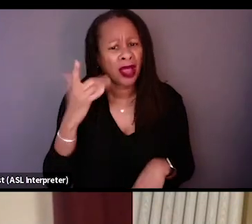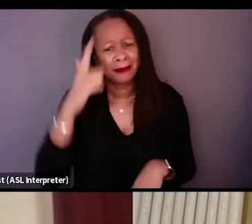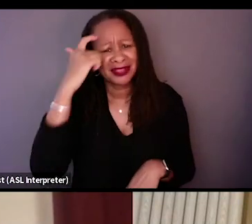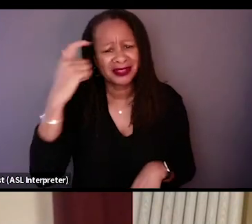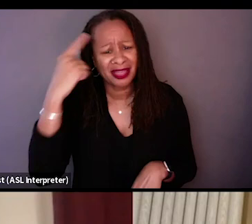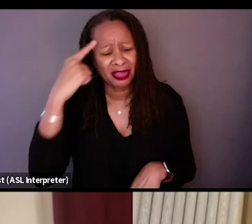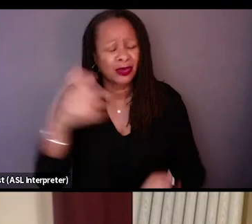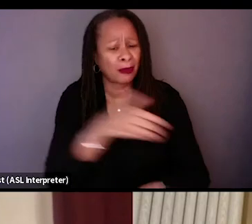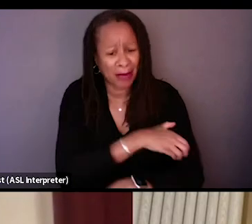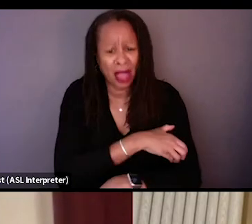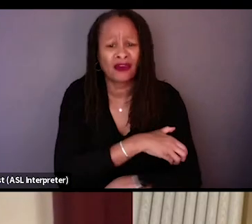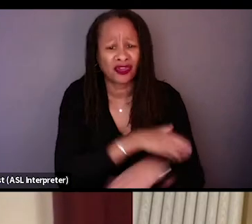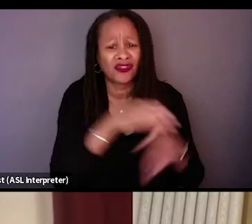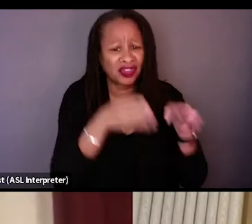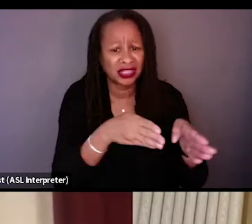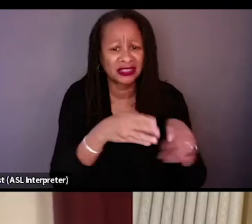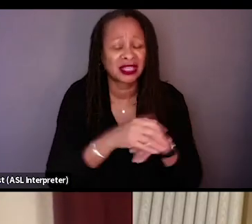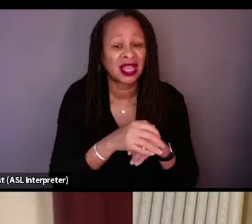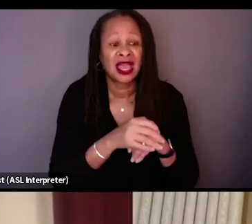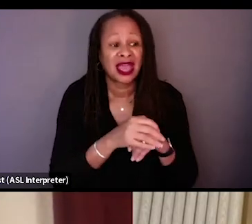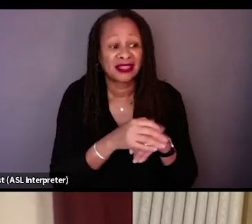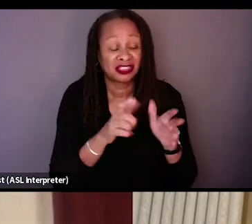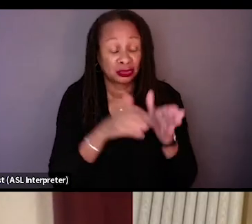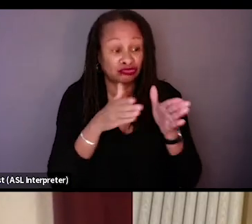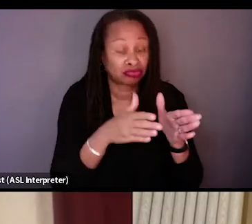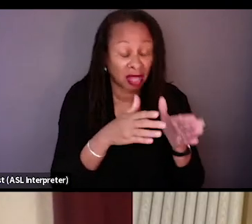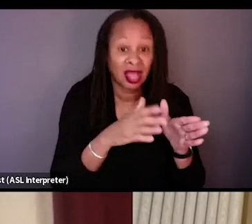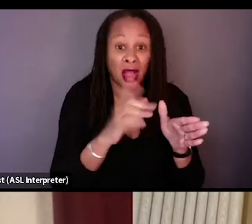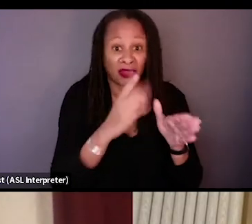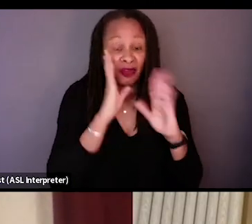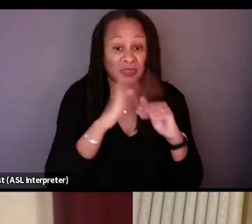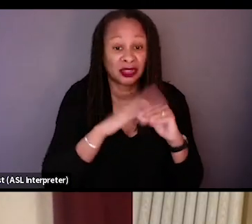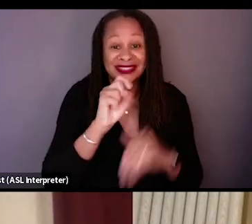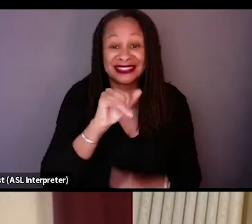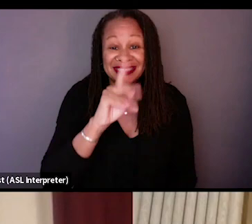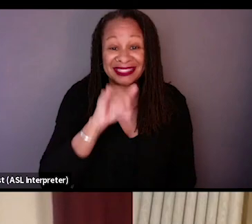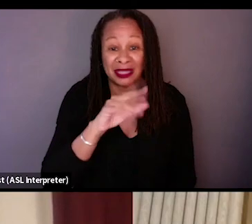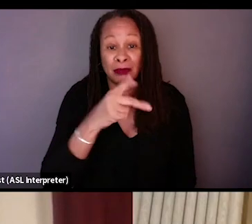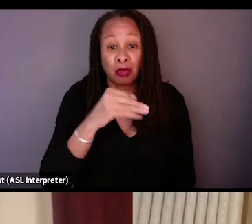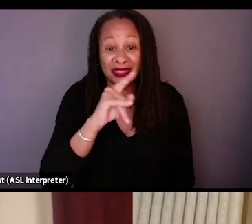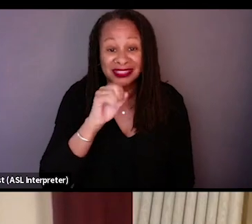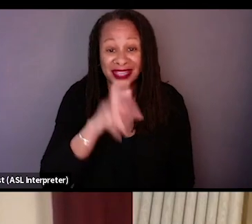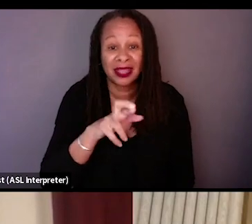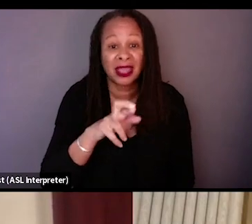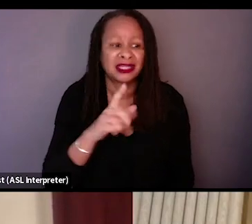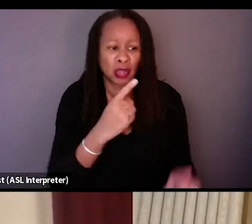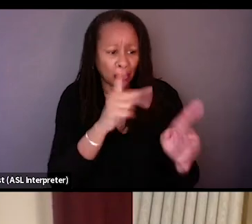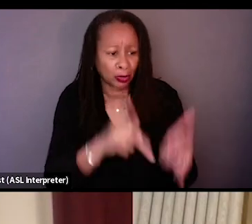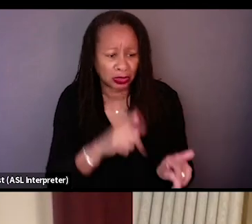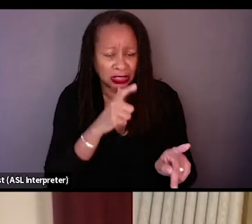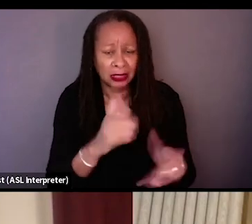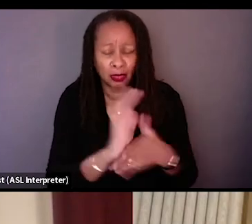and beautiful moments that weren't just acclamatory things of Sidney Poitier reminding us that he's the only Black person in the movie,